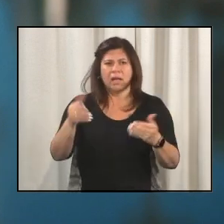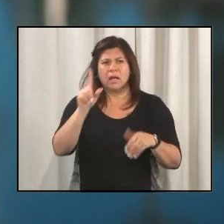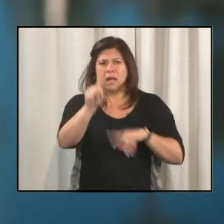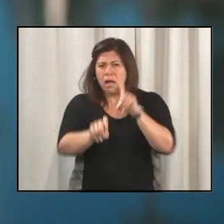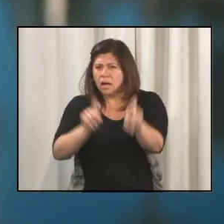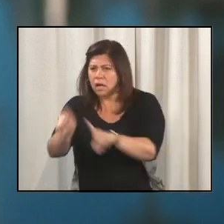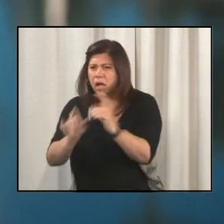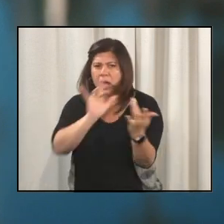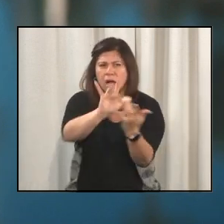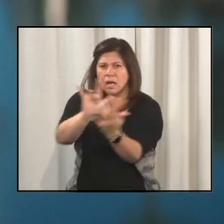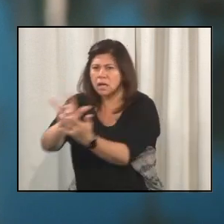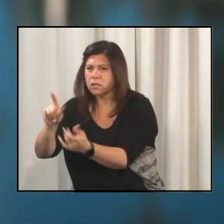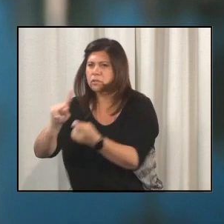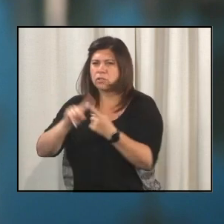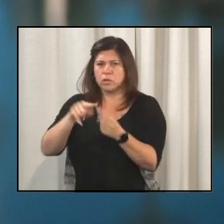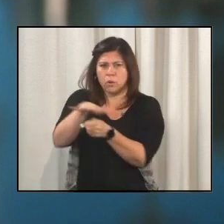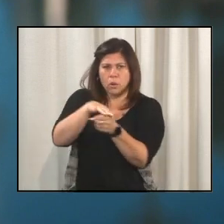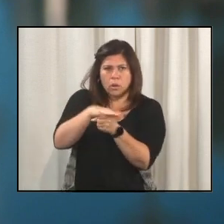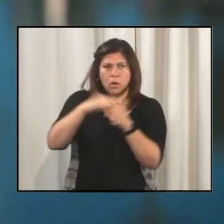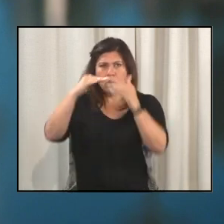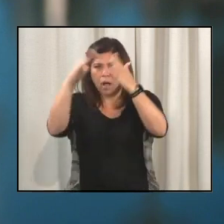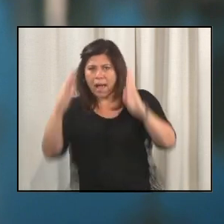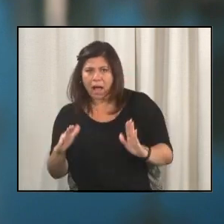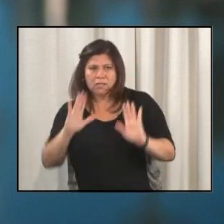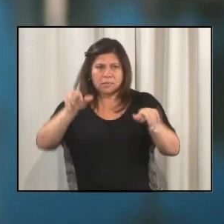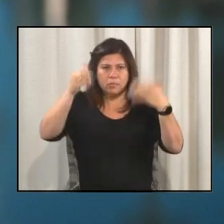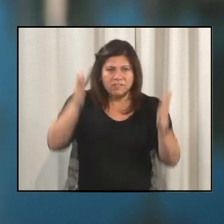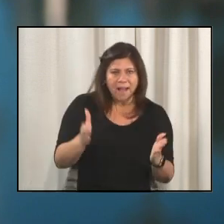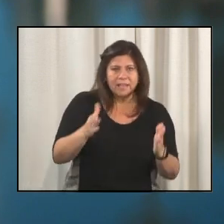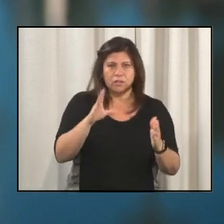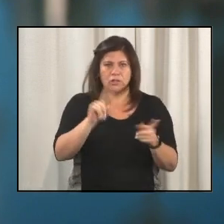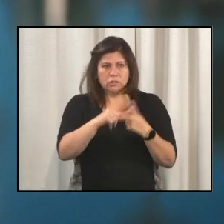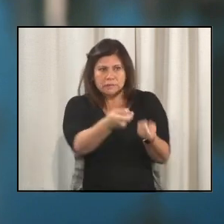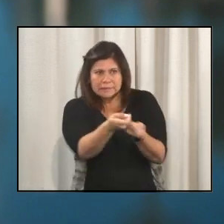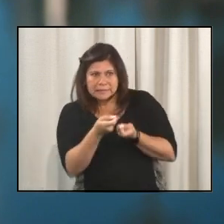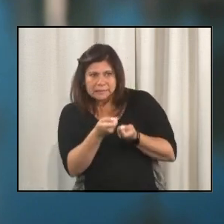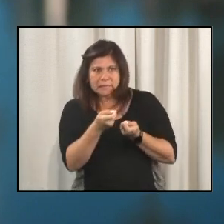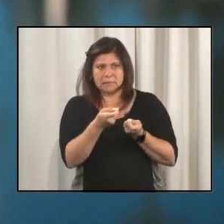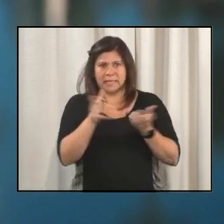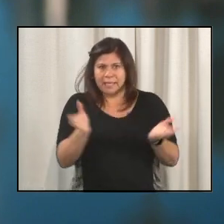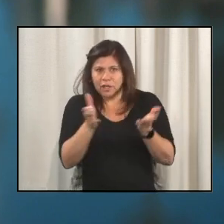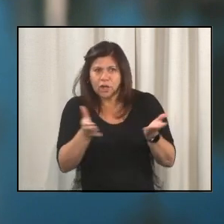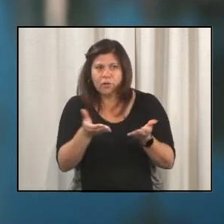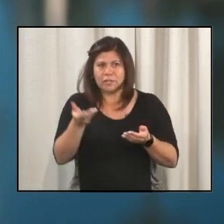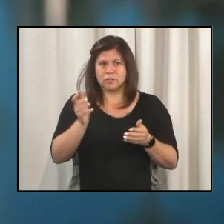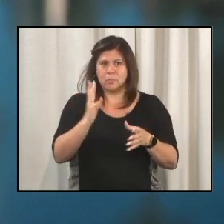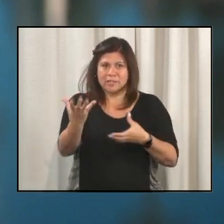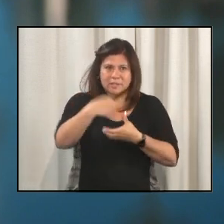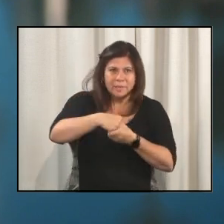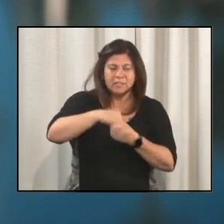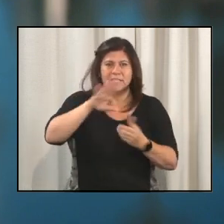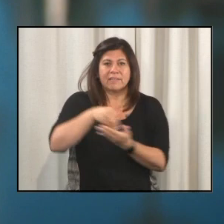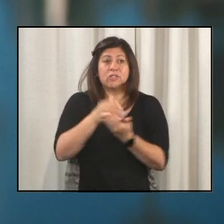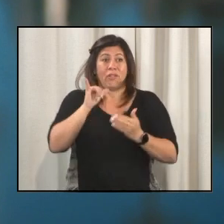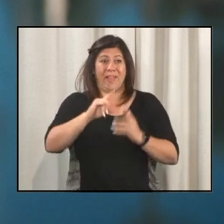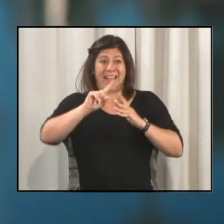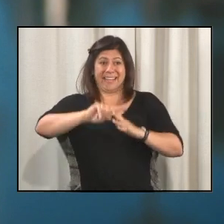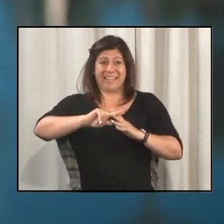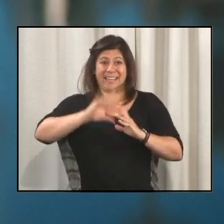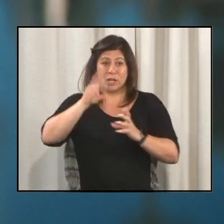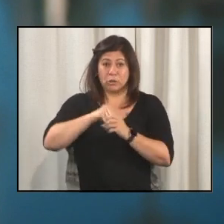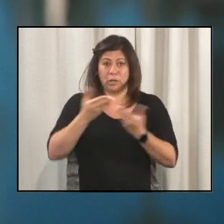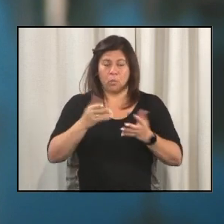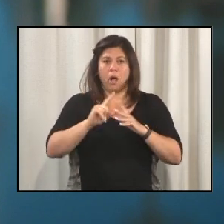housing providers to educate, engage, and encourage participation, which included the launch of an internal